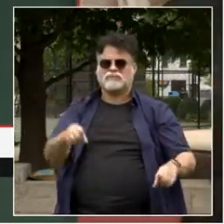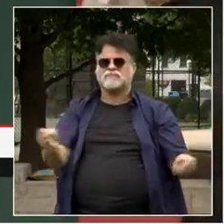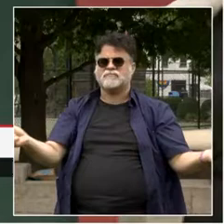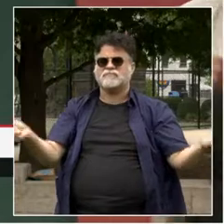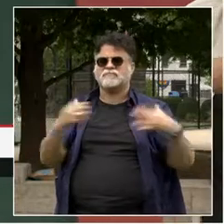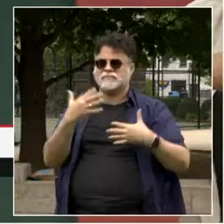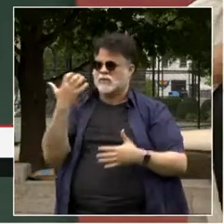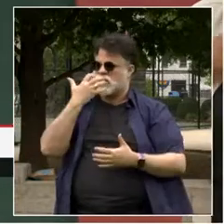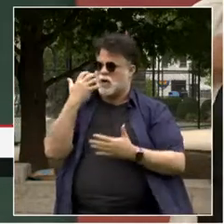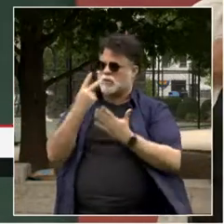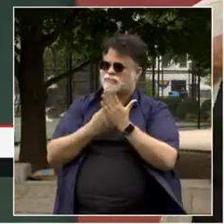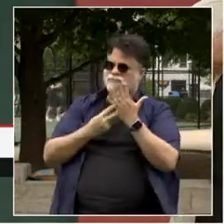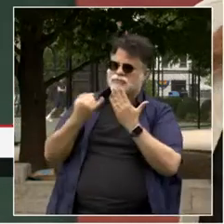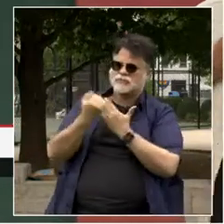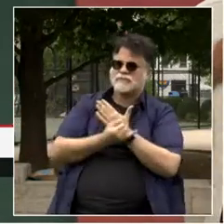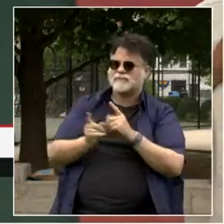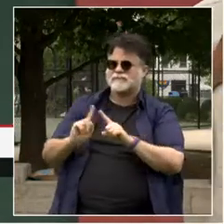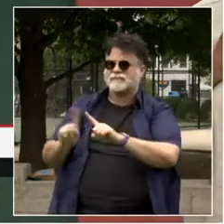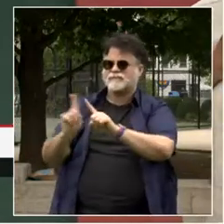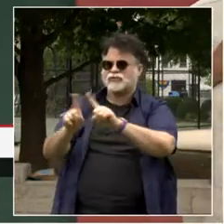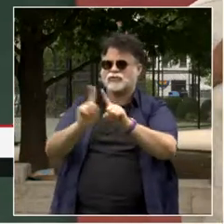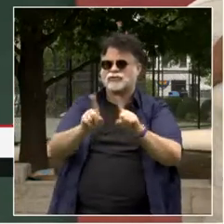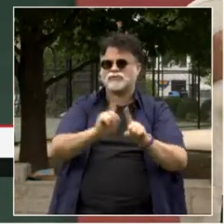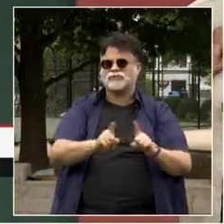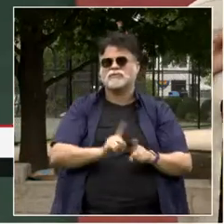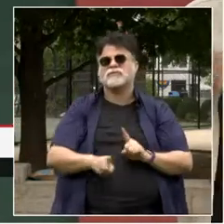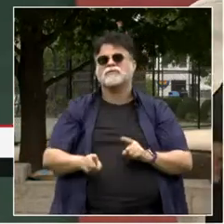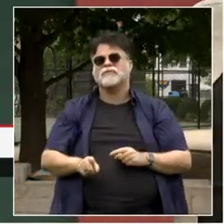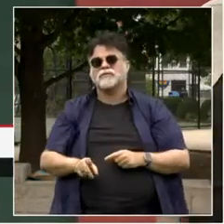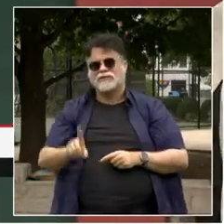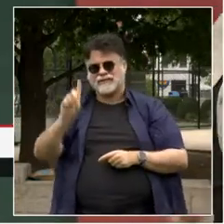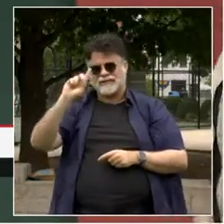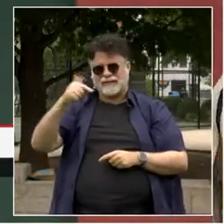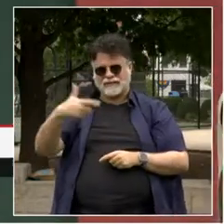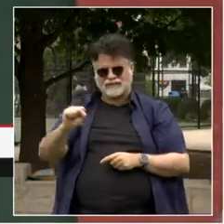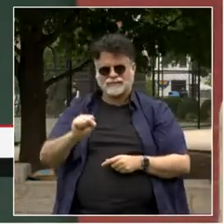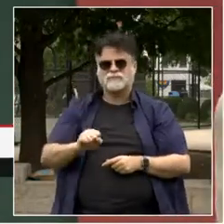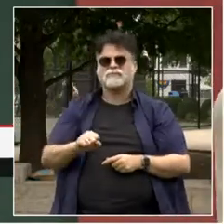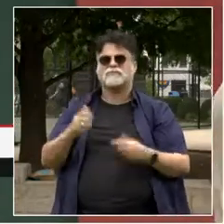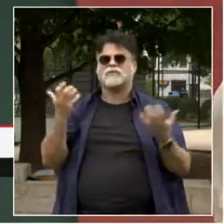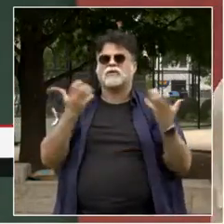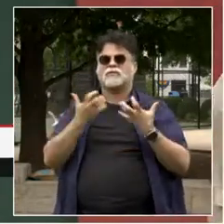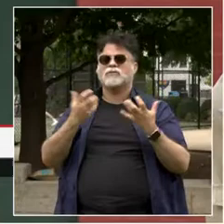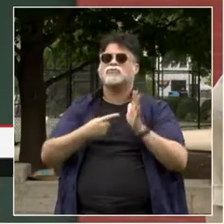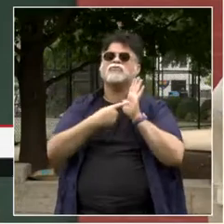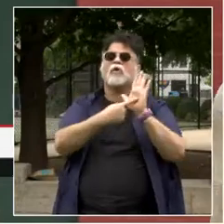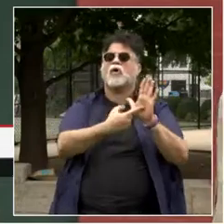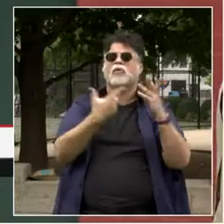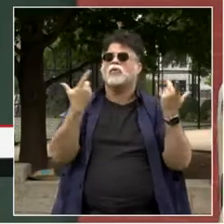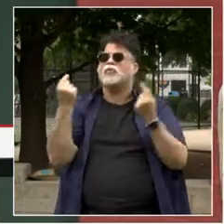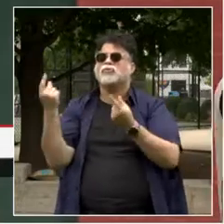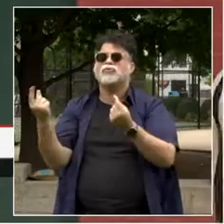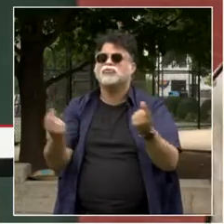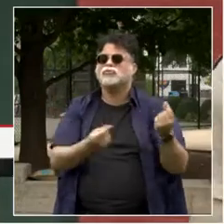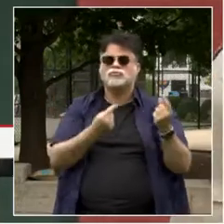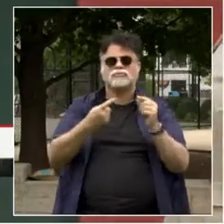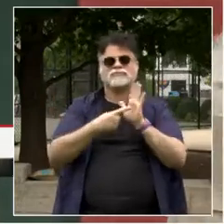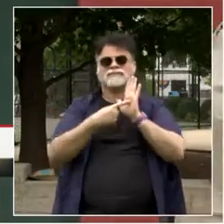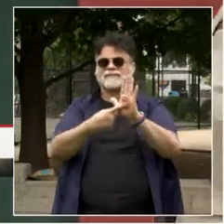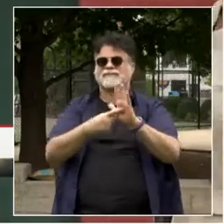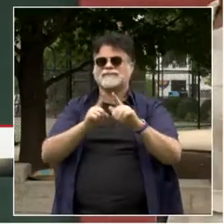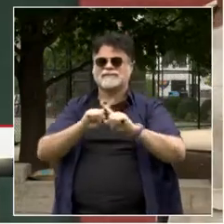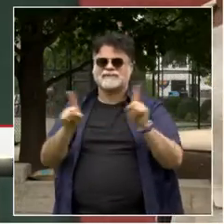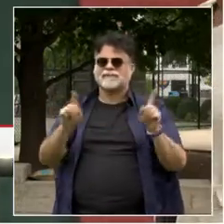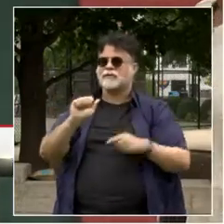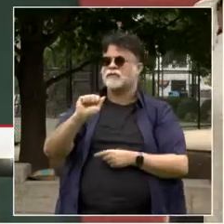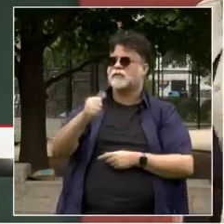preserve the historic space right behind us, the Carriage House, while building out with new features to serve residents of all ages and